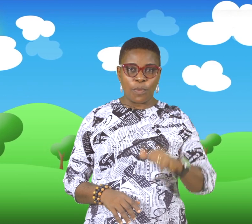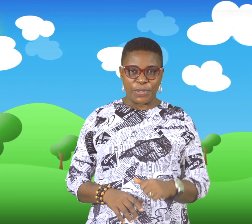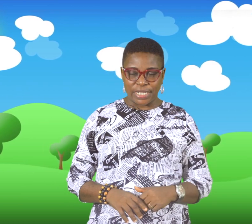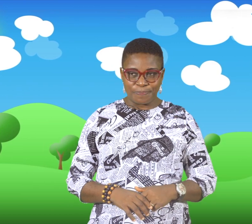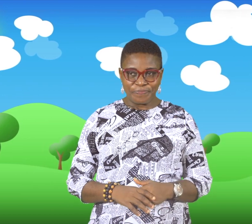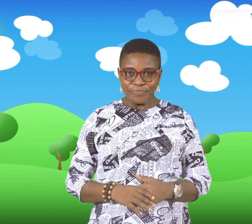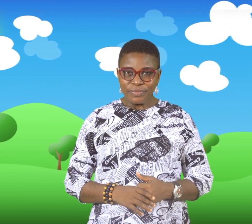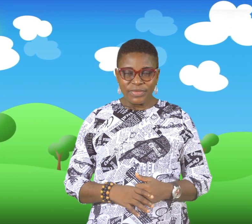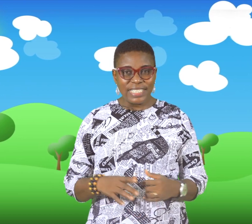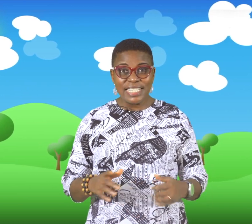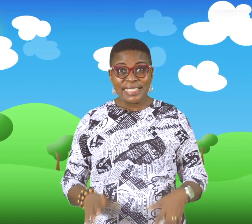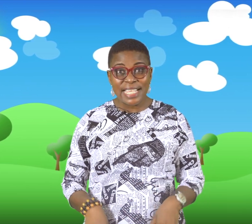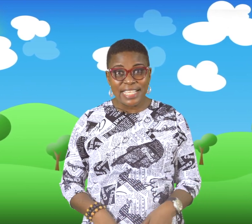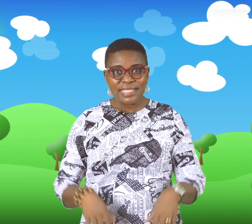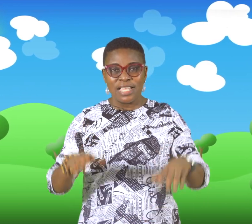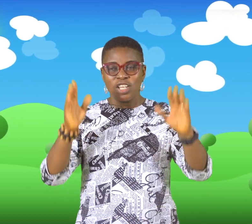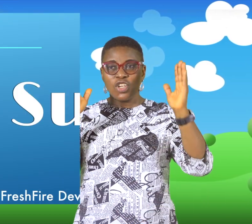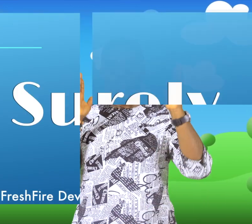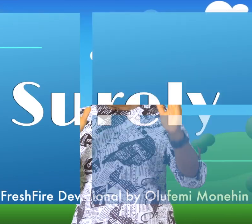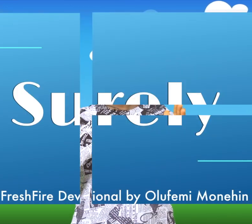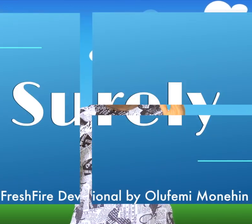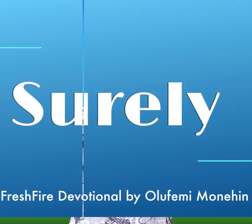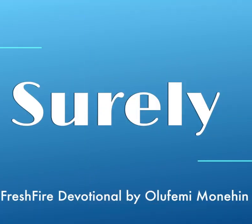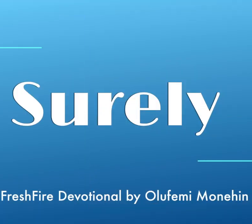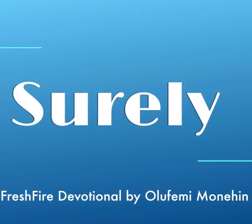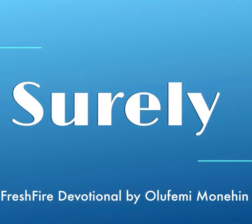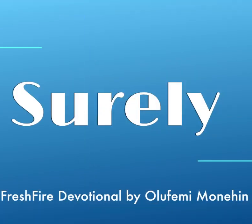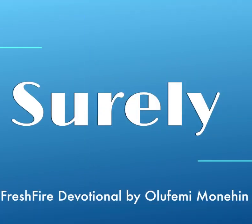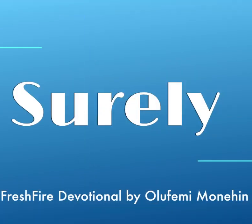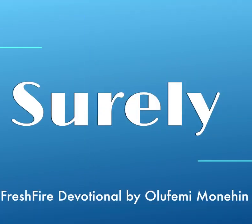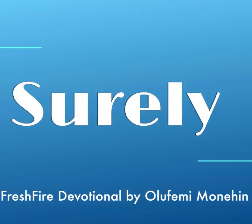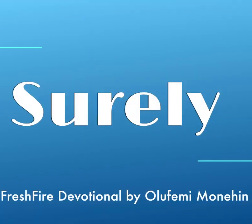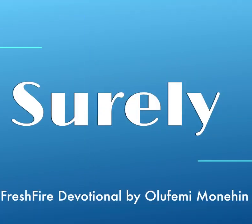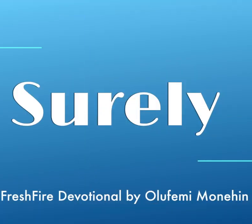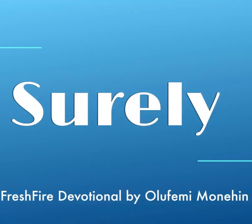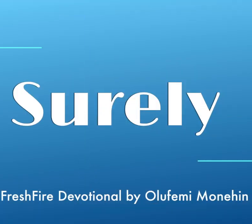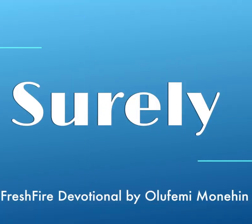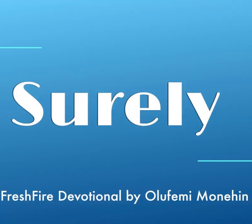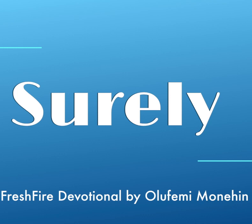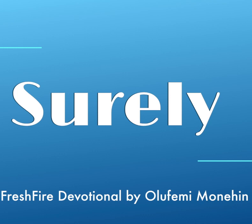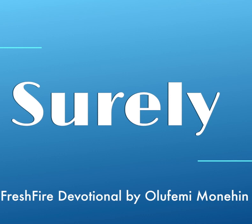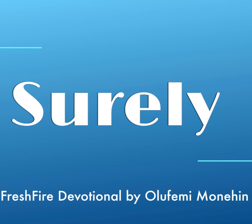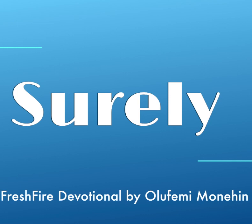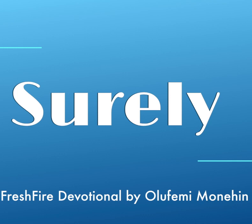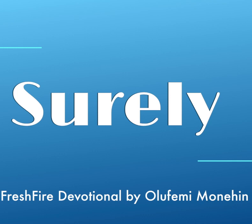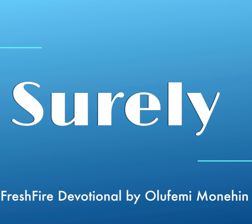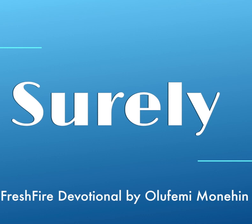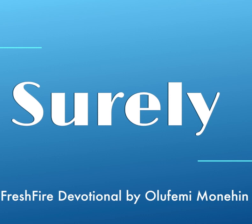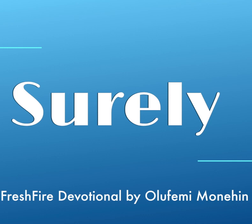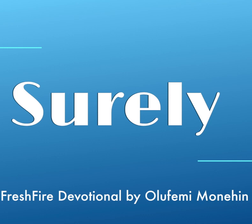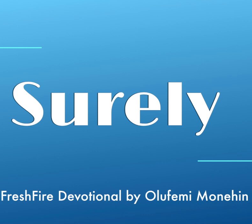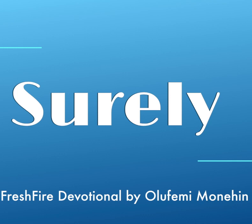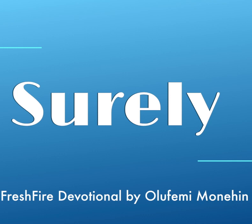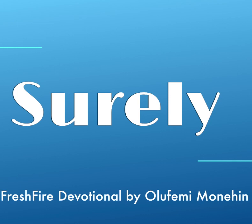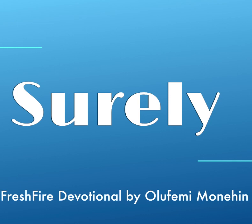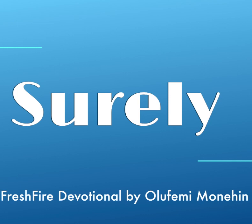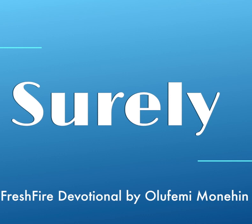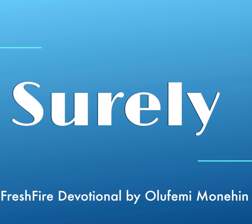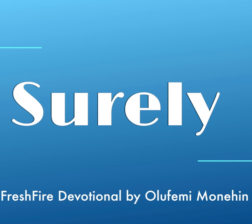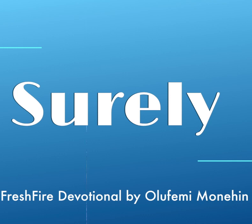today's topic says surely. Surely. When you say the word surely, it